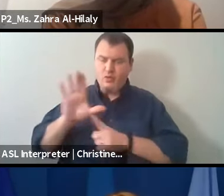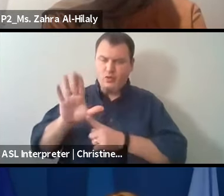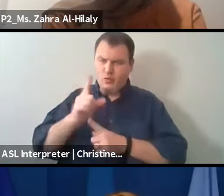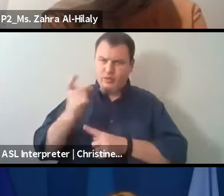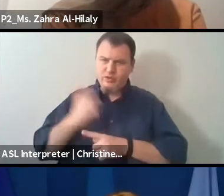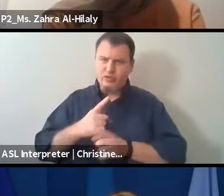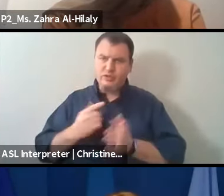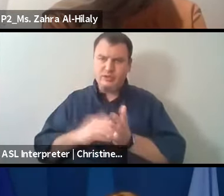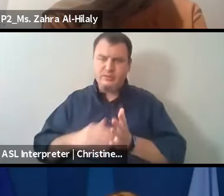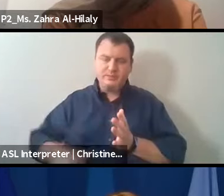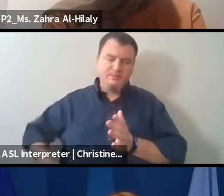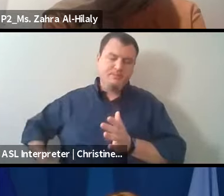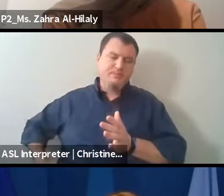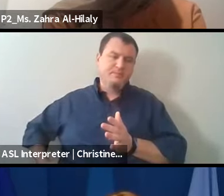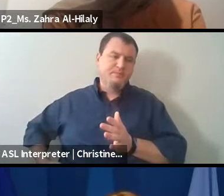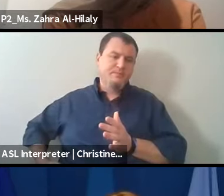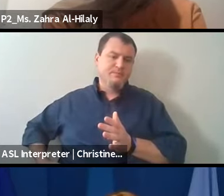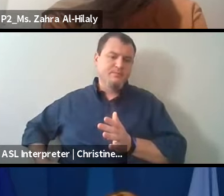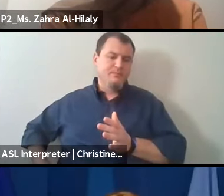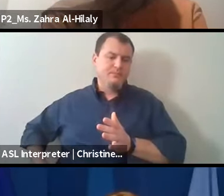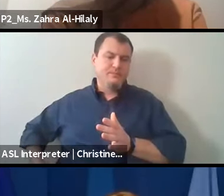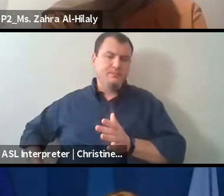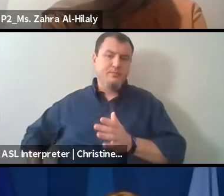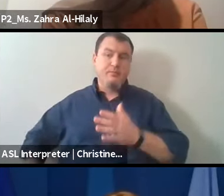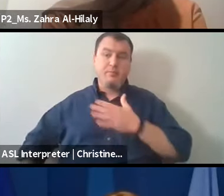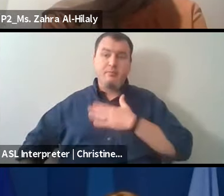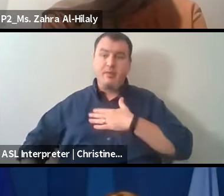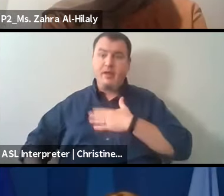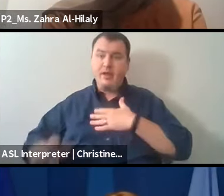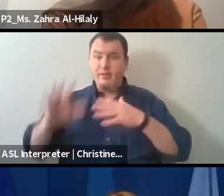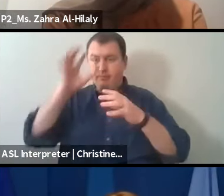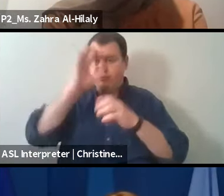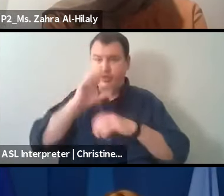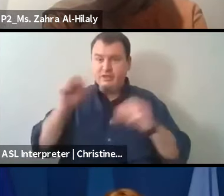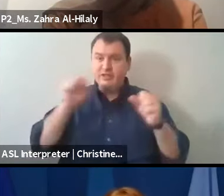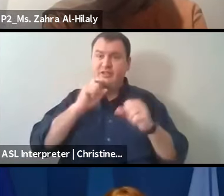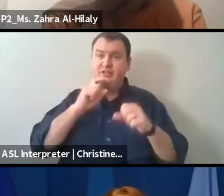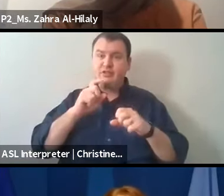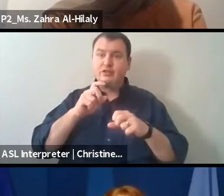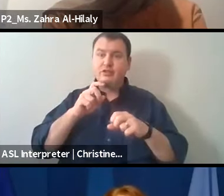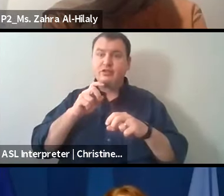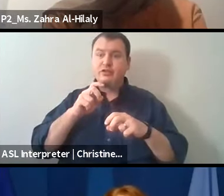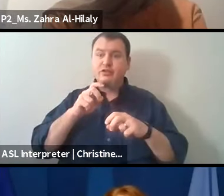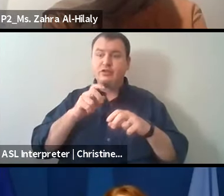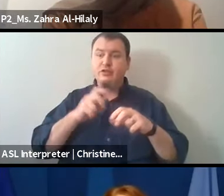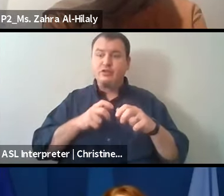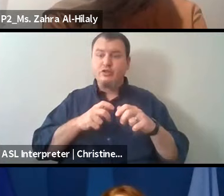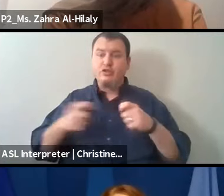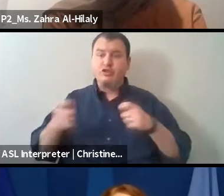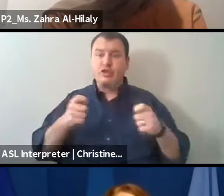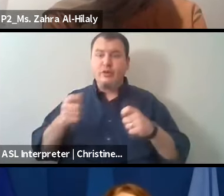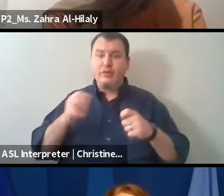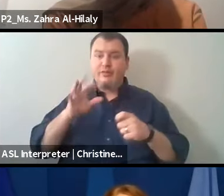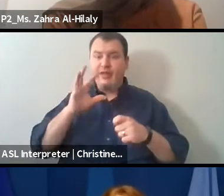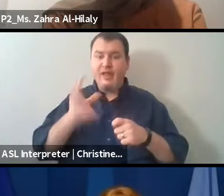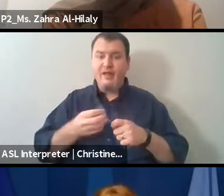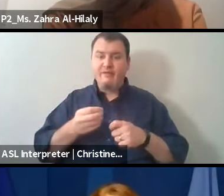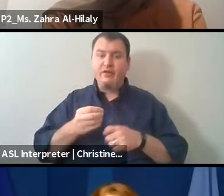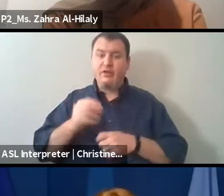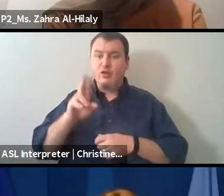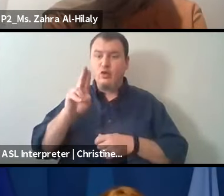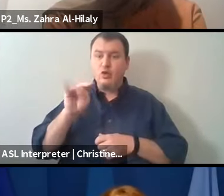as your president, my president, is the chair of the African Union, what